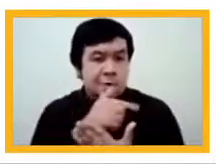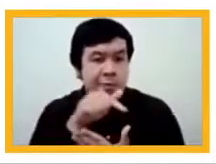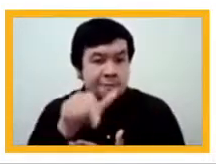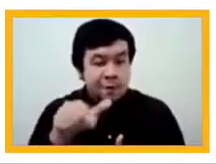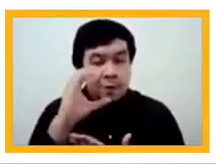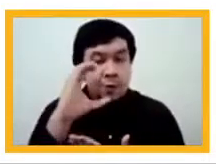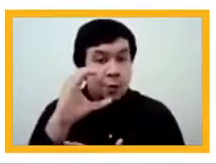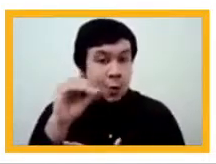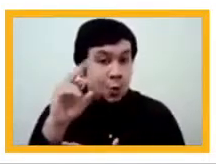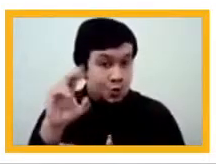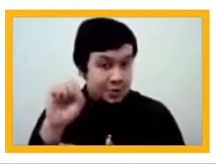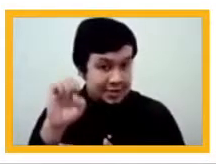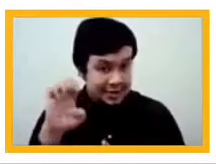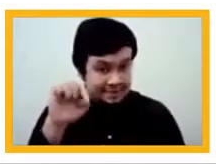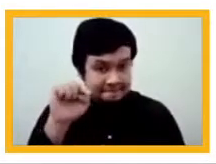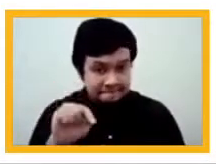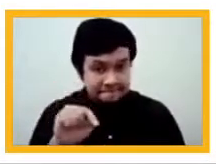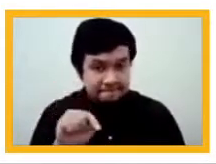Department of